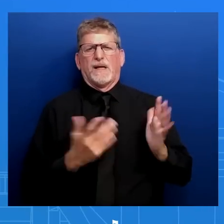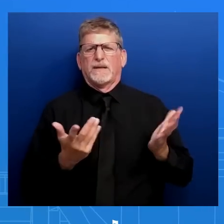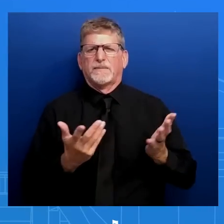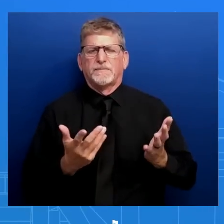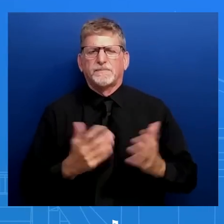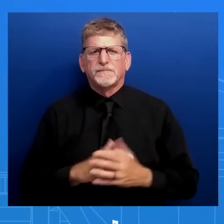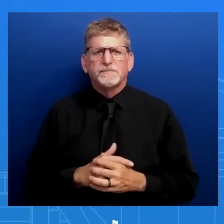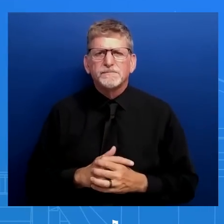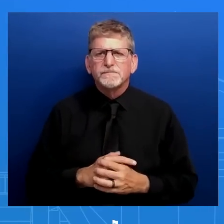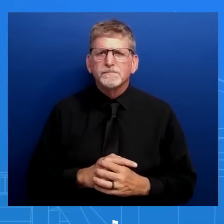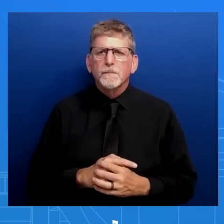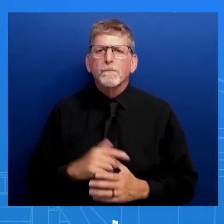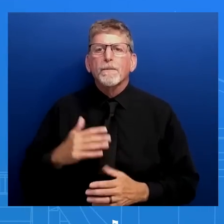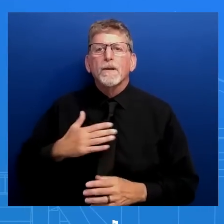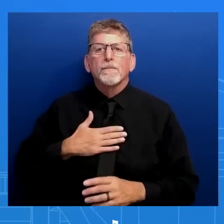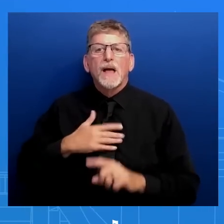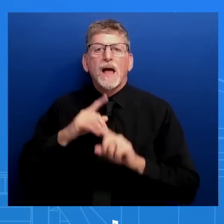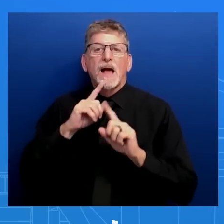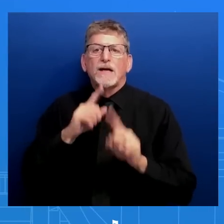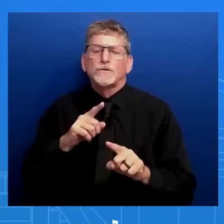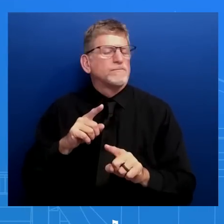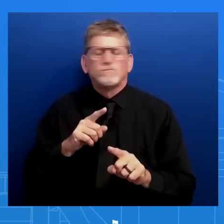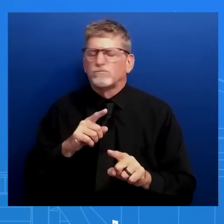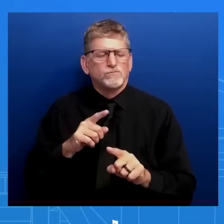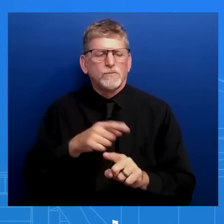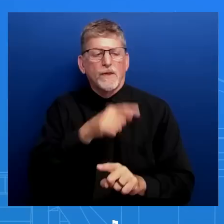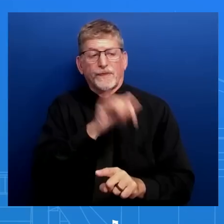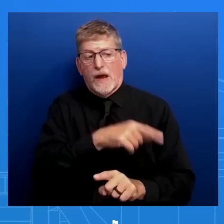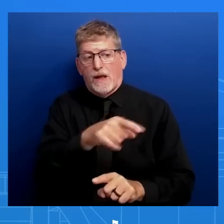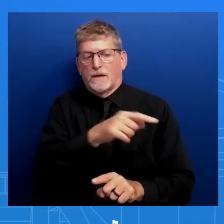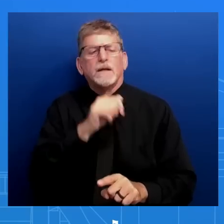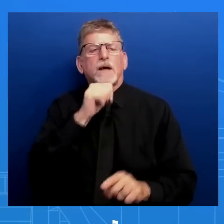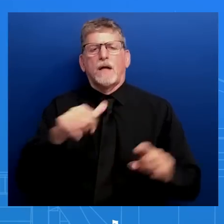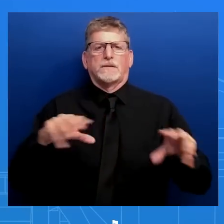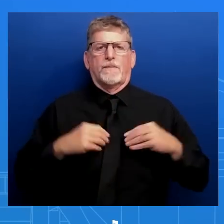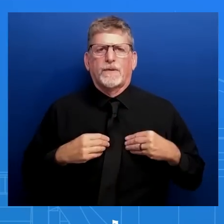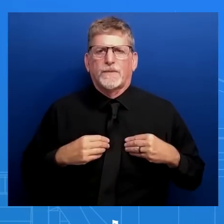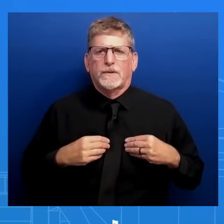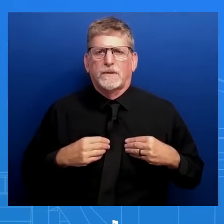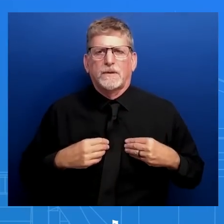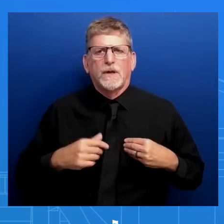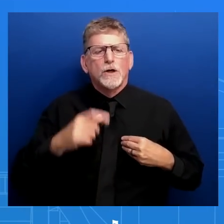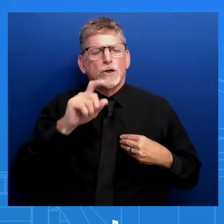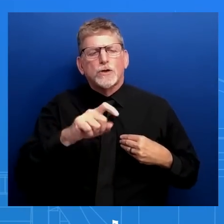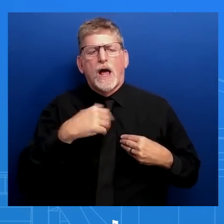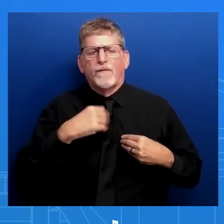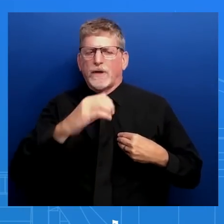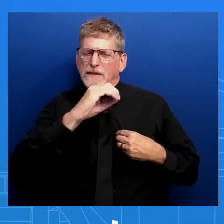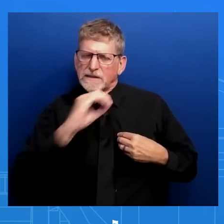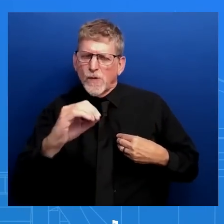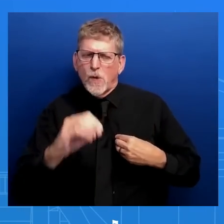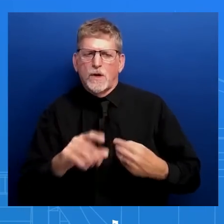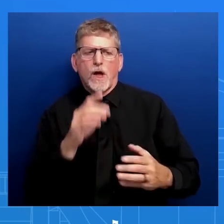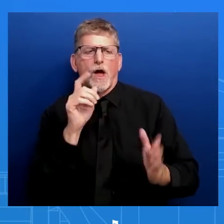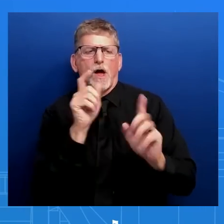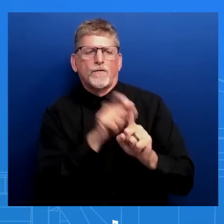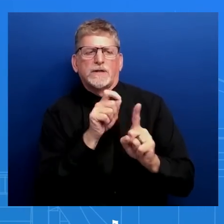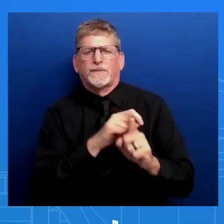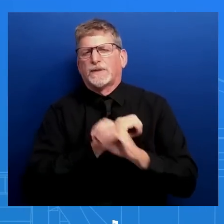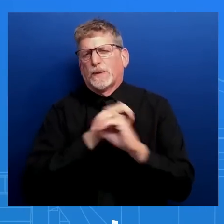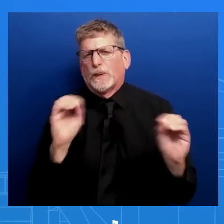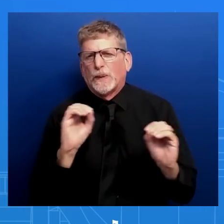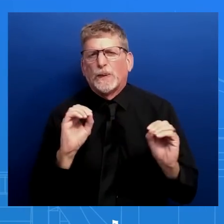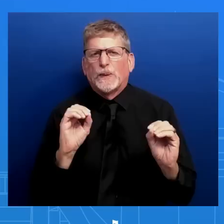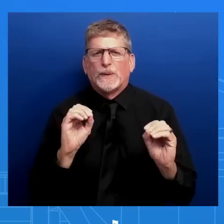we absolutely condemn any harassment of journalists anywhere under any circumstances. That's completely unacceptable.